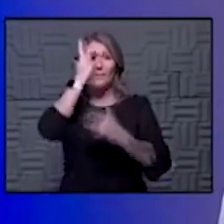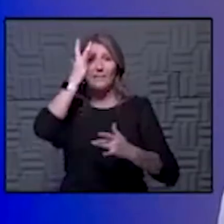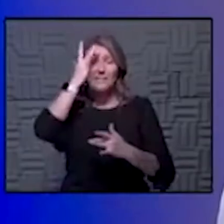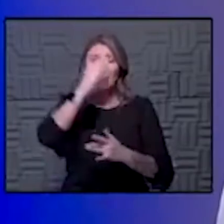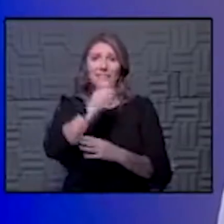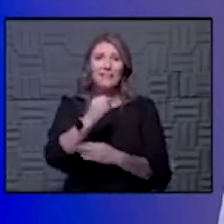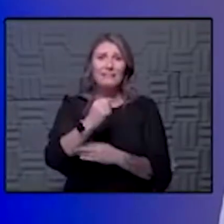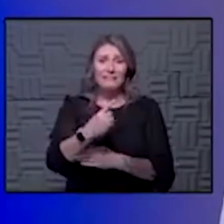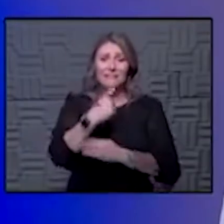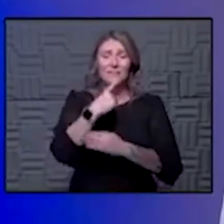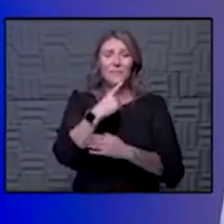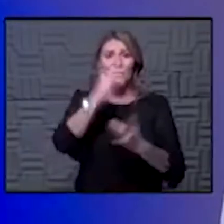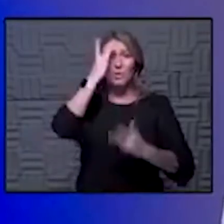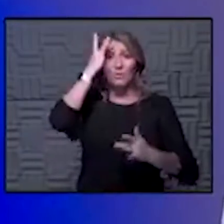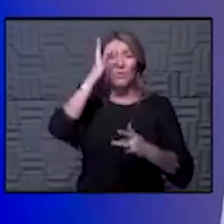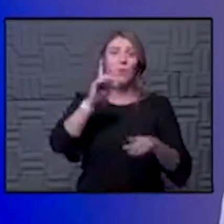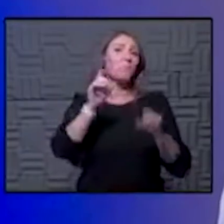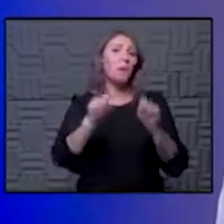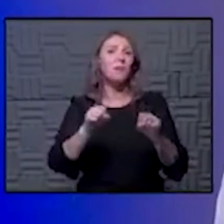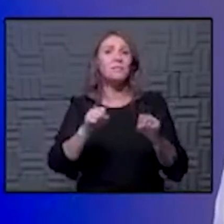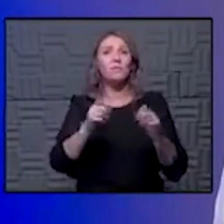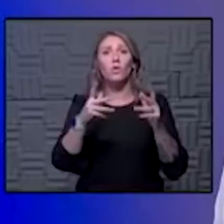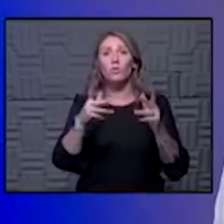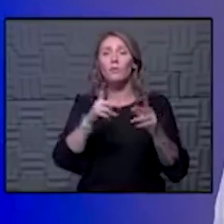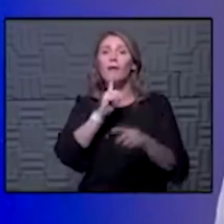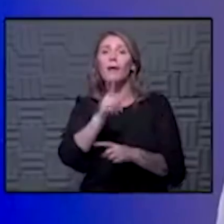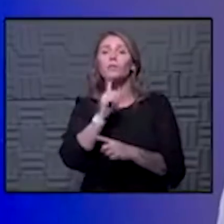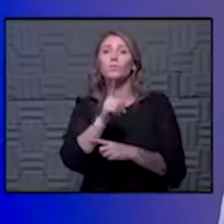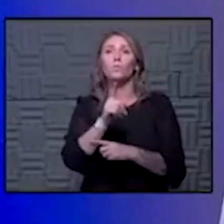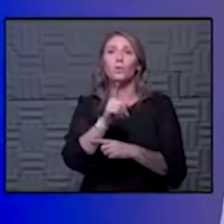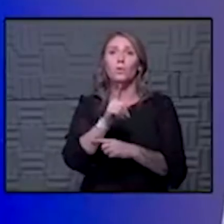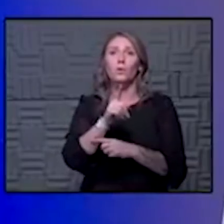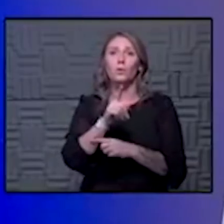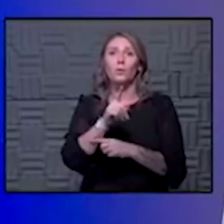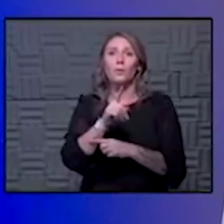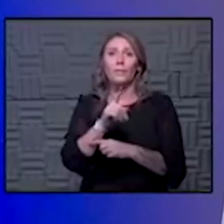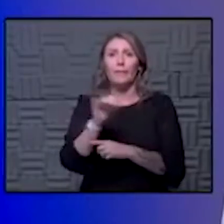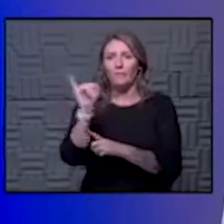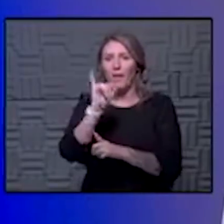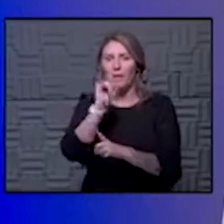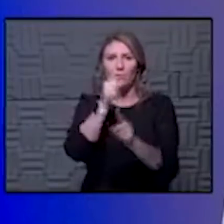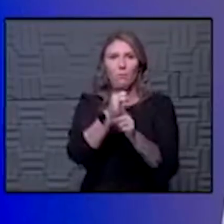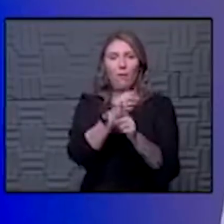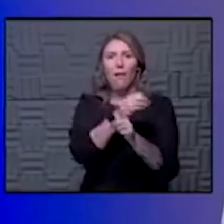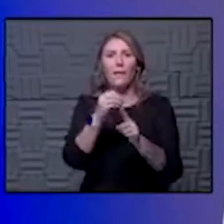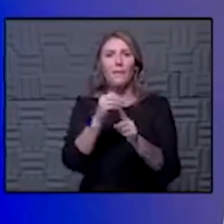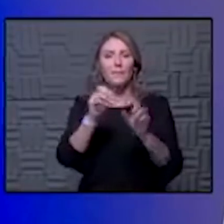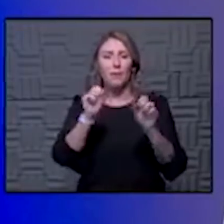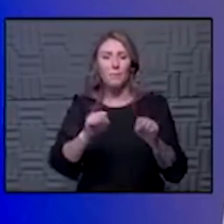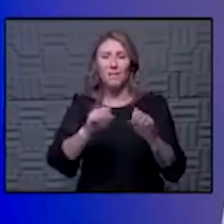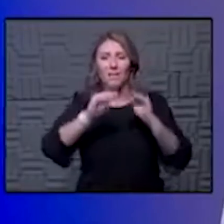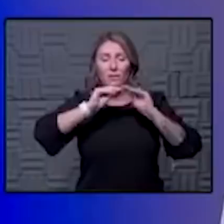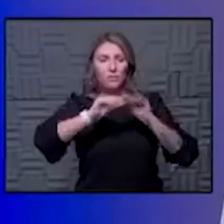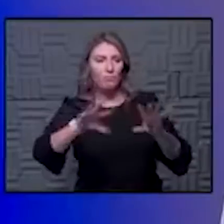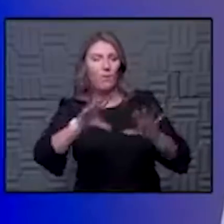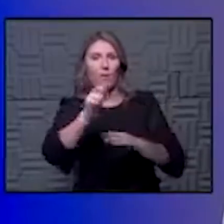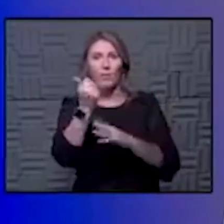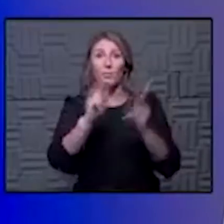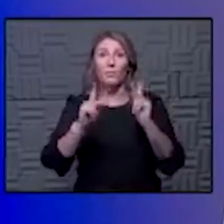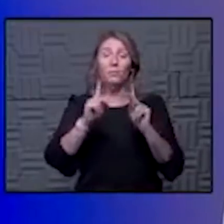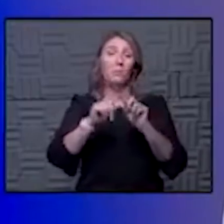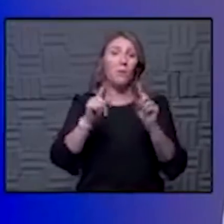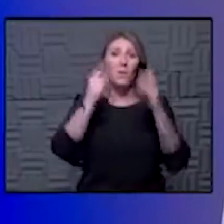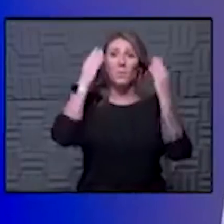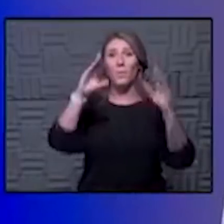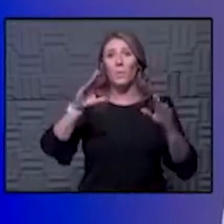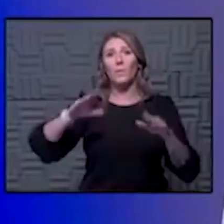severe illness, and also possibly even prevent actual infection and the ability to spread it to others. But we don't know that,